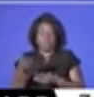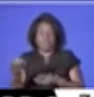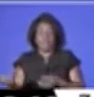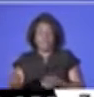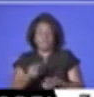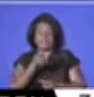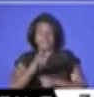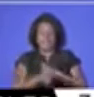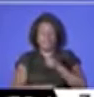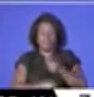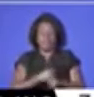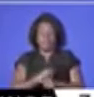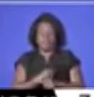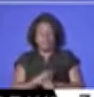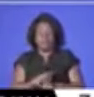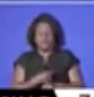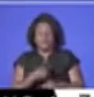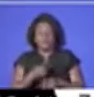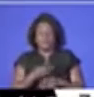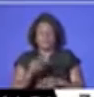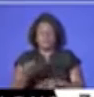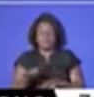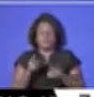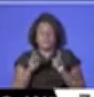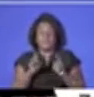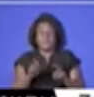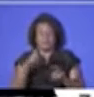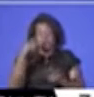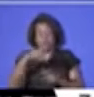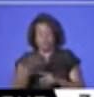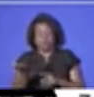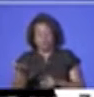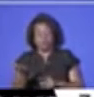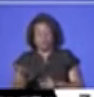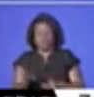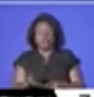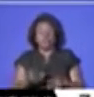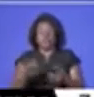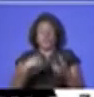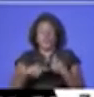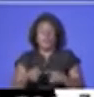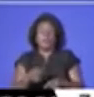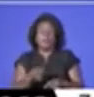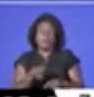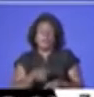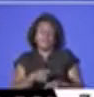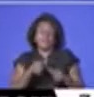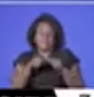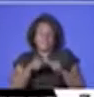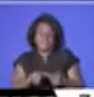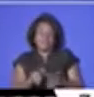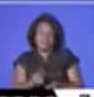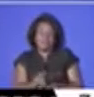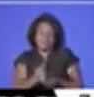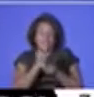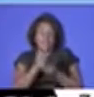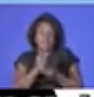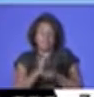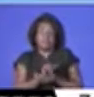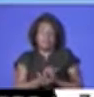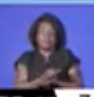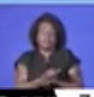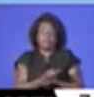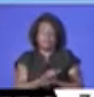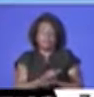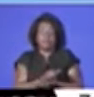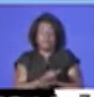this staggering figure highlights the need for those in the region to become self-reliant to diversify the food template.